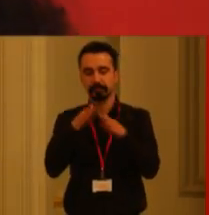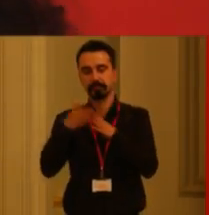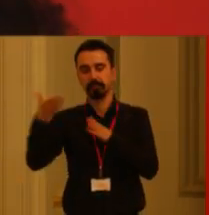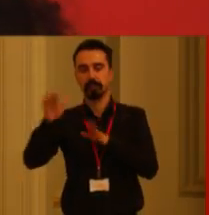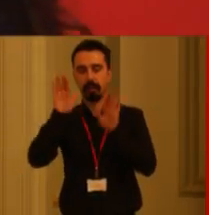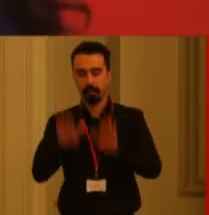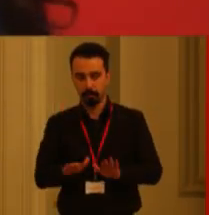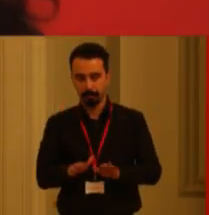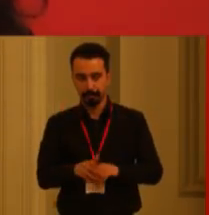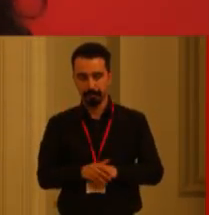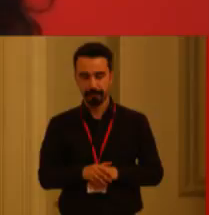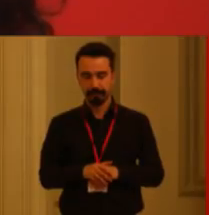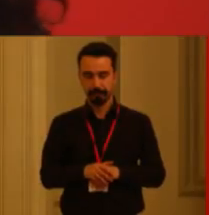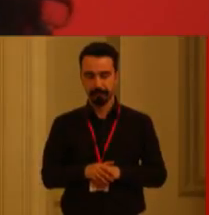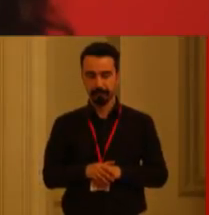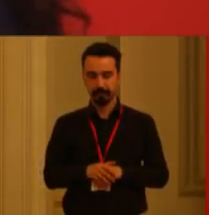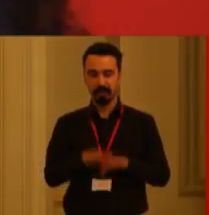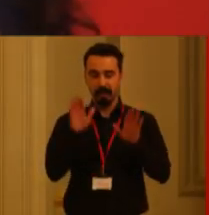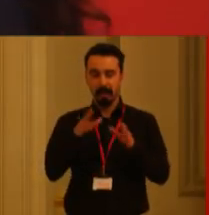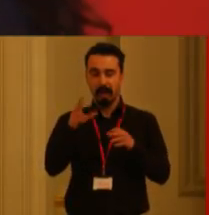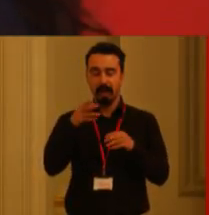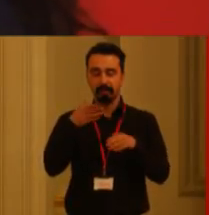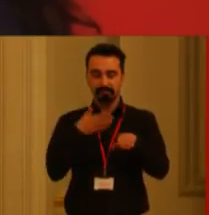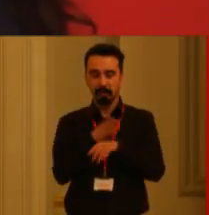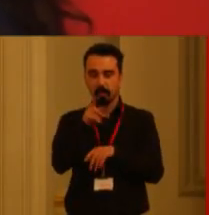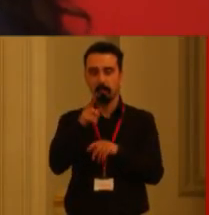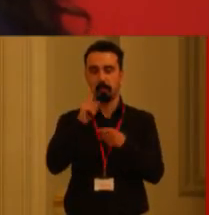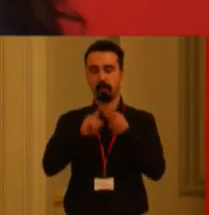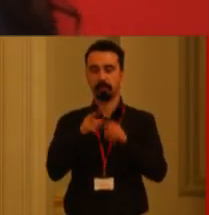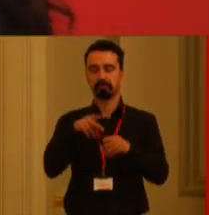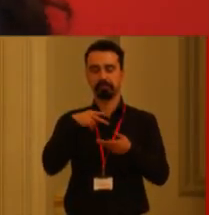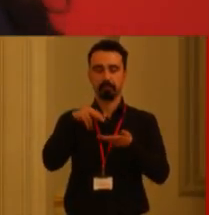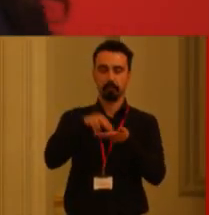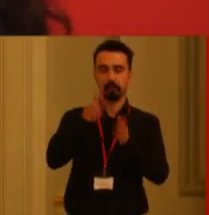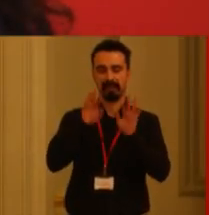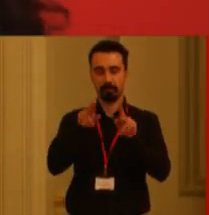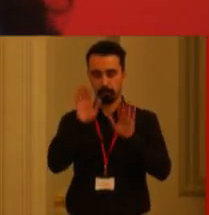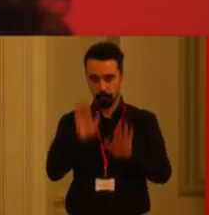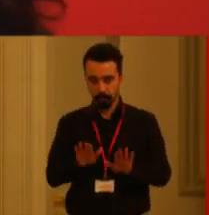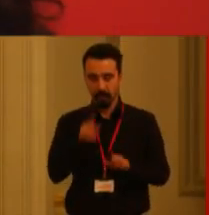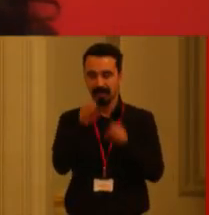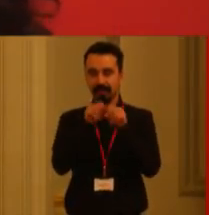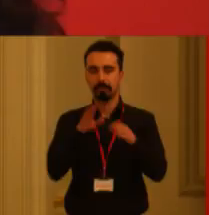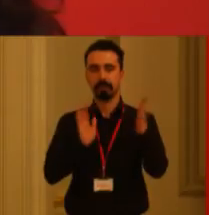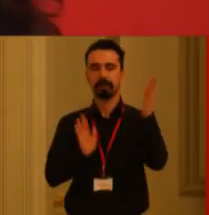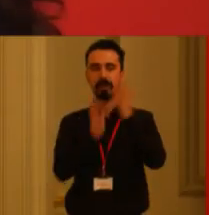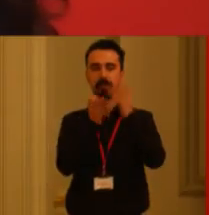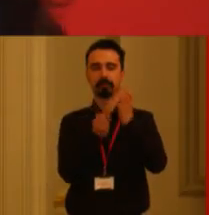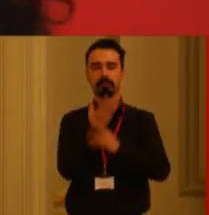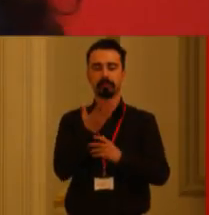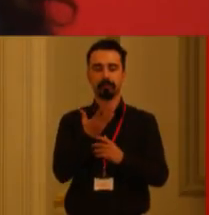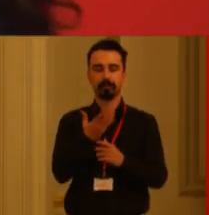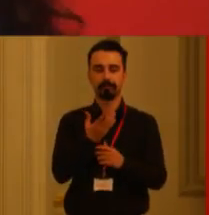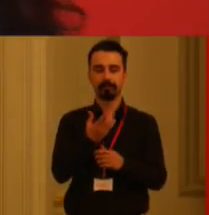are excluded from this participation system. But actually, that's a political stance as well, because that's actually